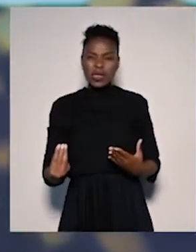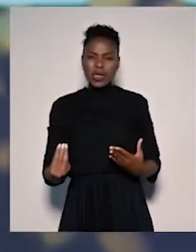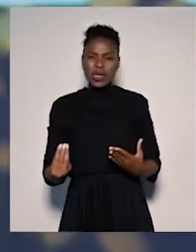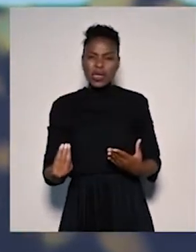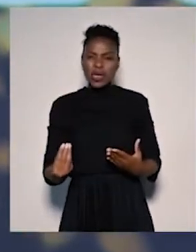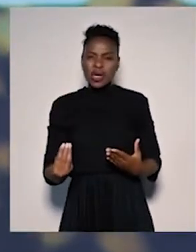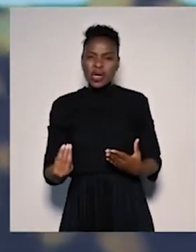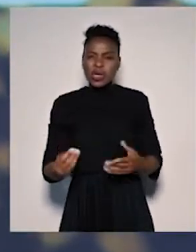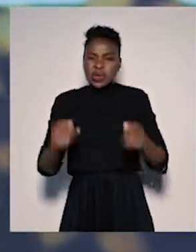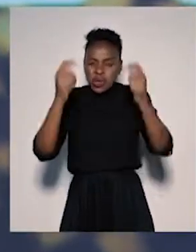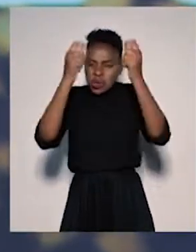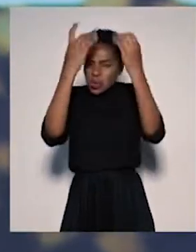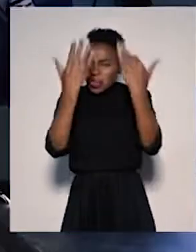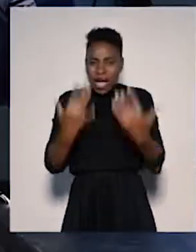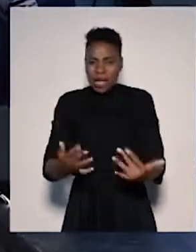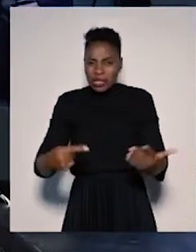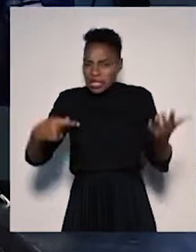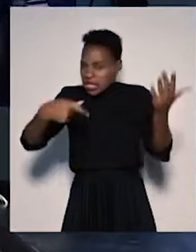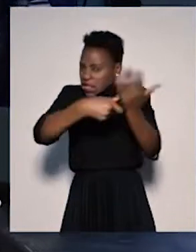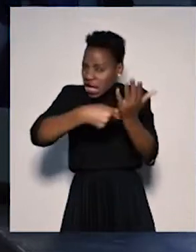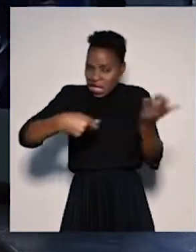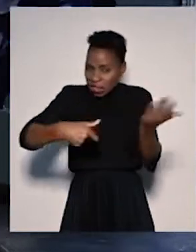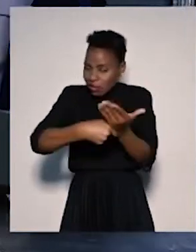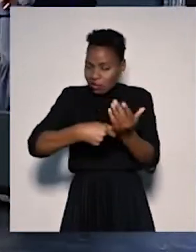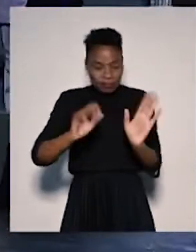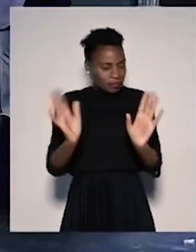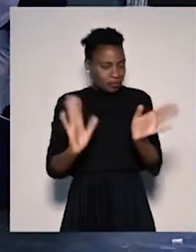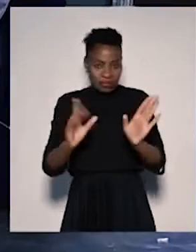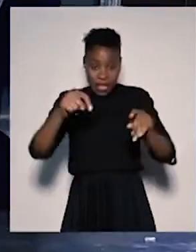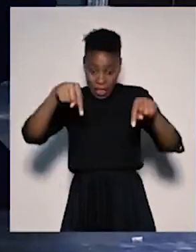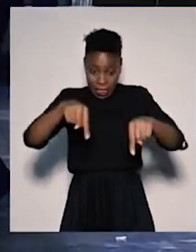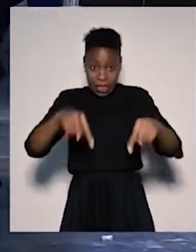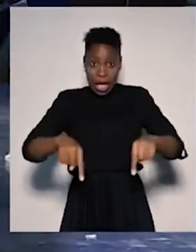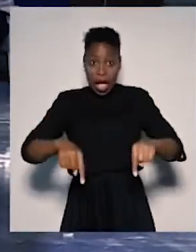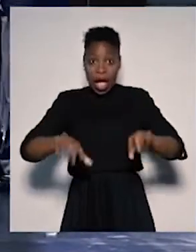to your church. There was no tax. Now you have to pay 10%. We are paying